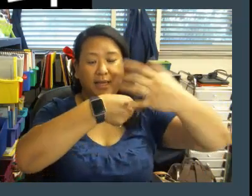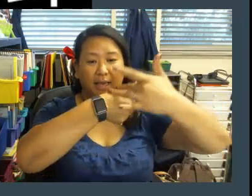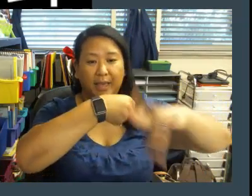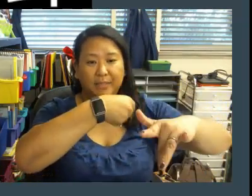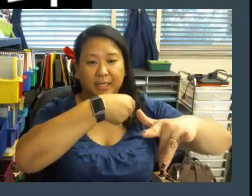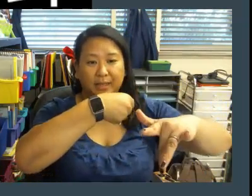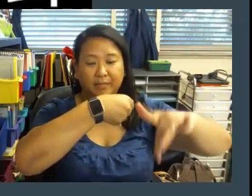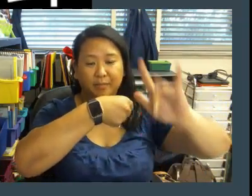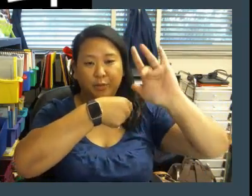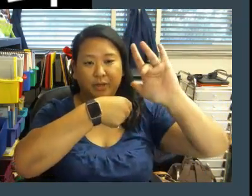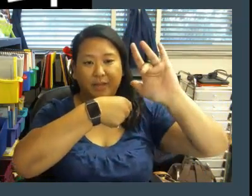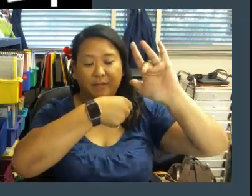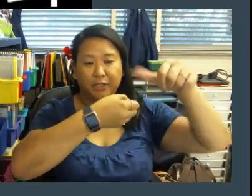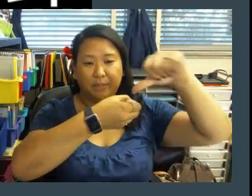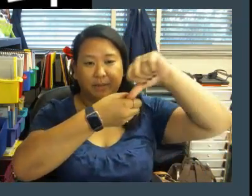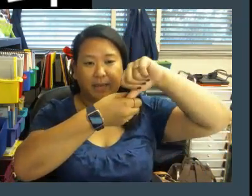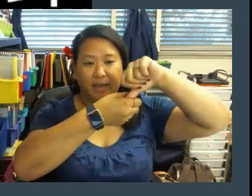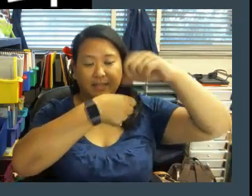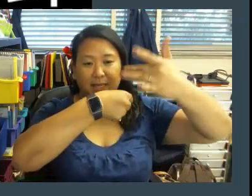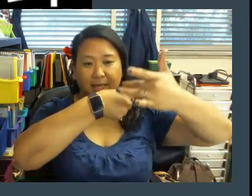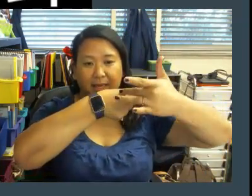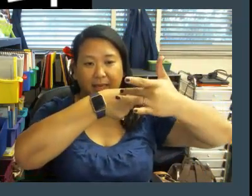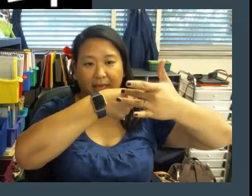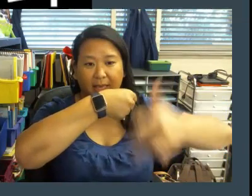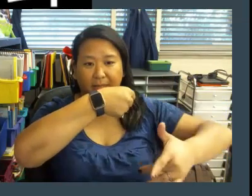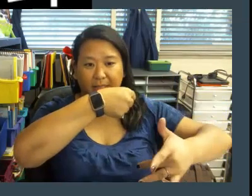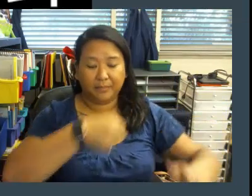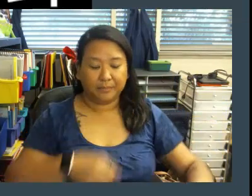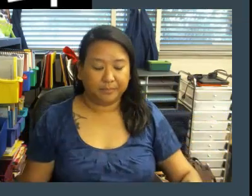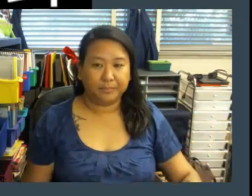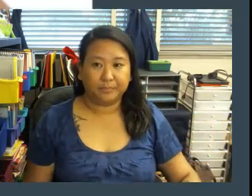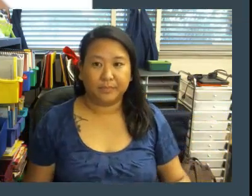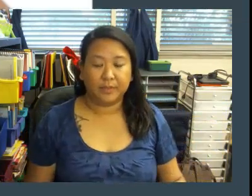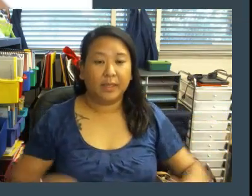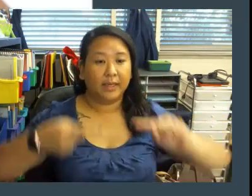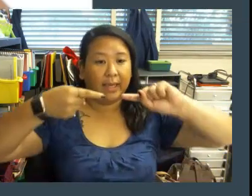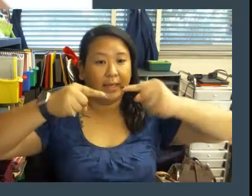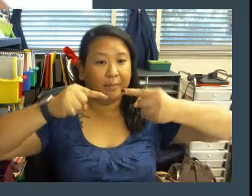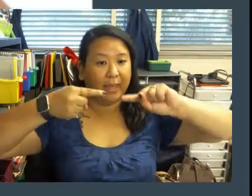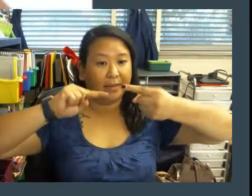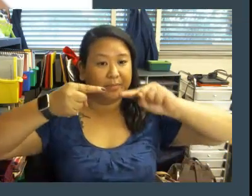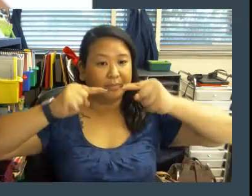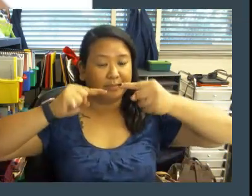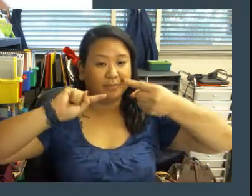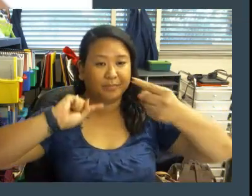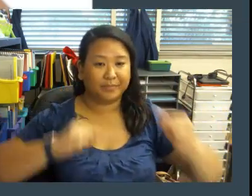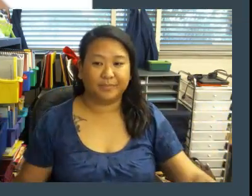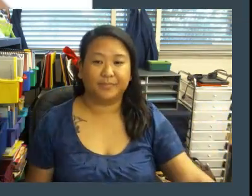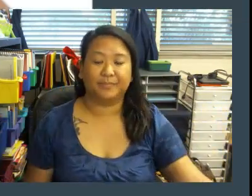gas, empty, the 25 hand shape, gas, empty, and paint.